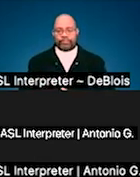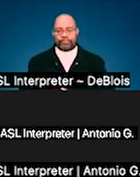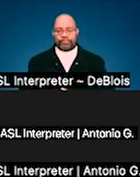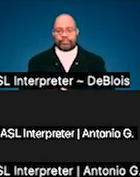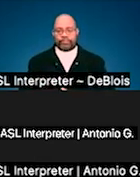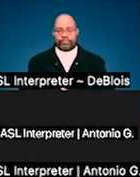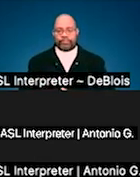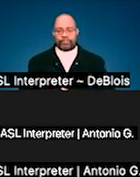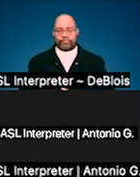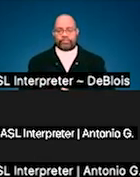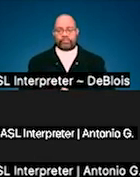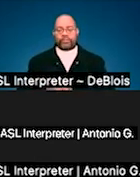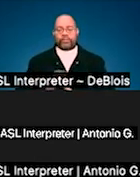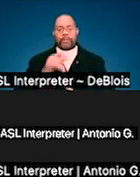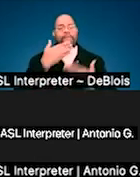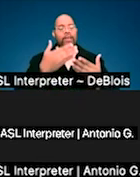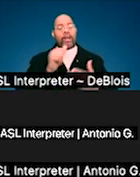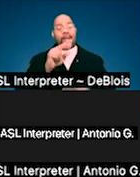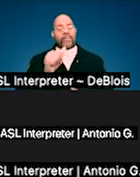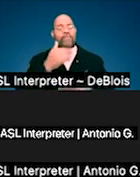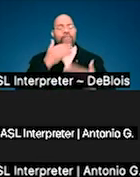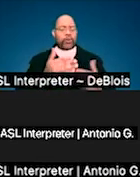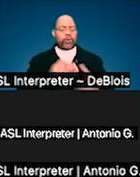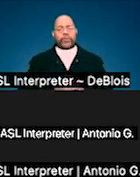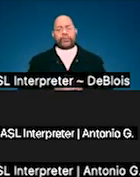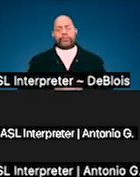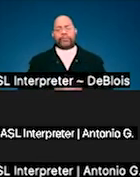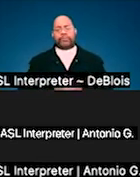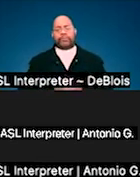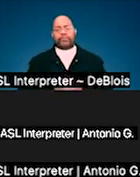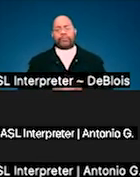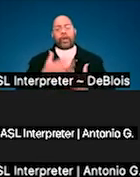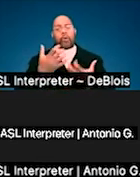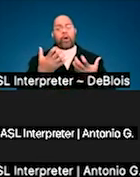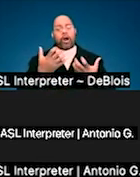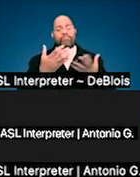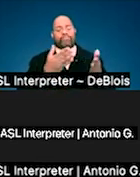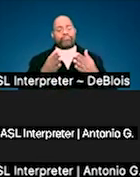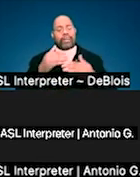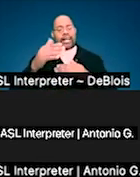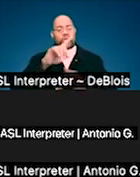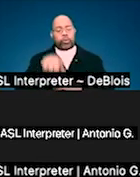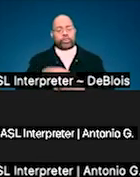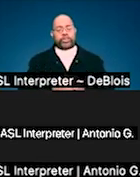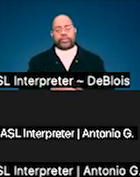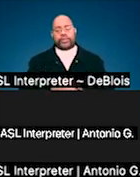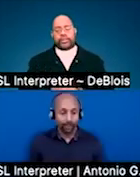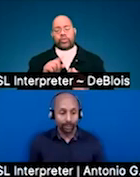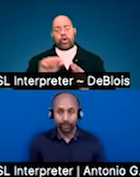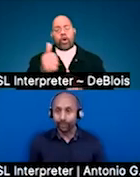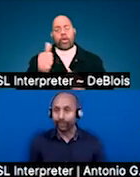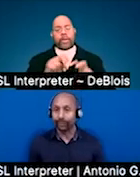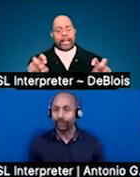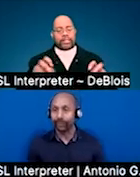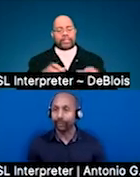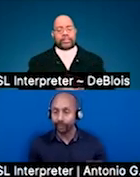Great points, Salome and Ava. Thank you so much for that. I would like to direct the next question to our other